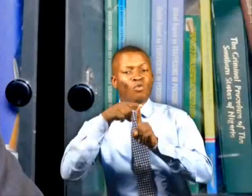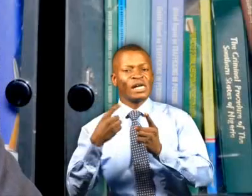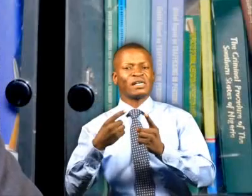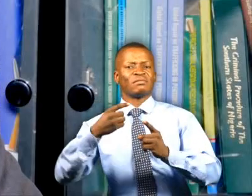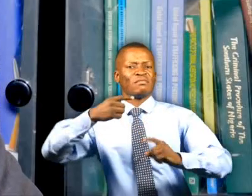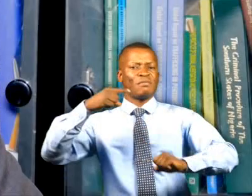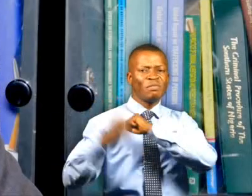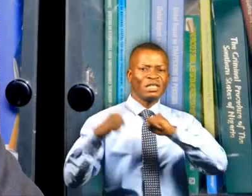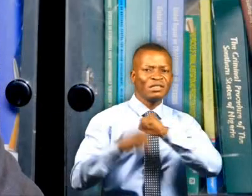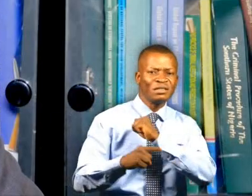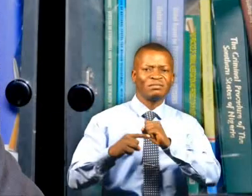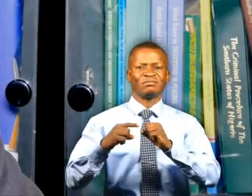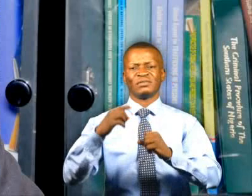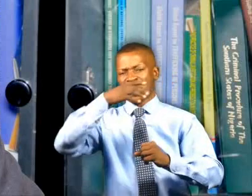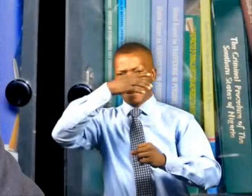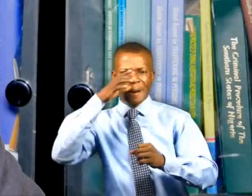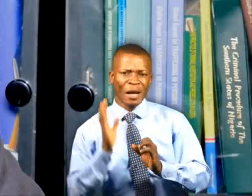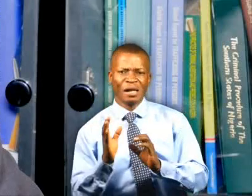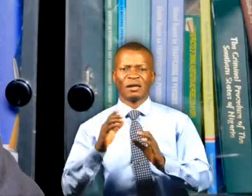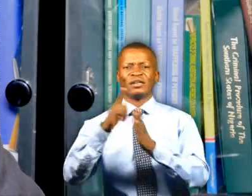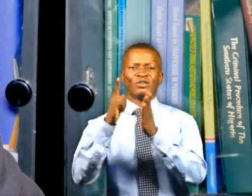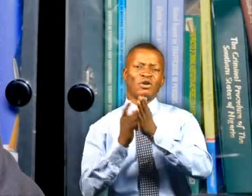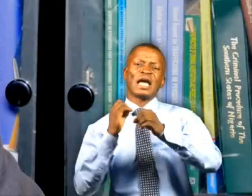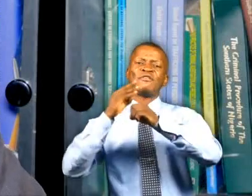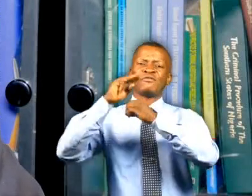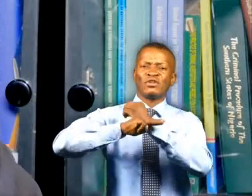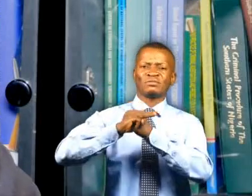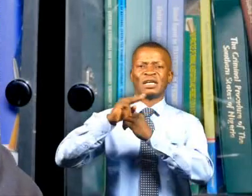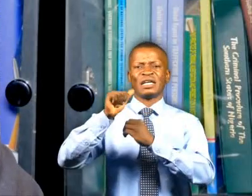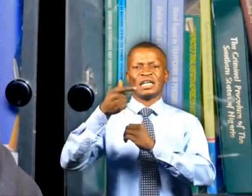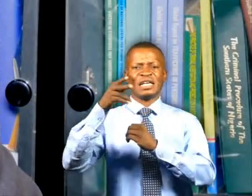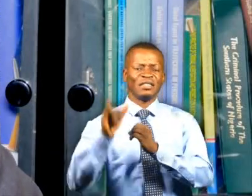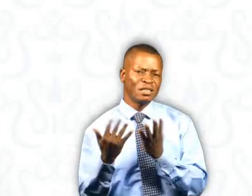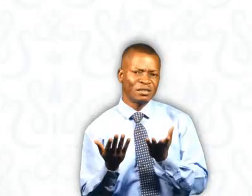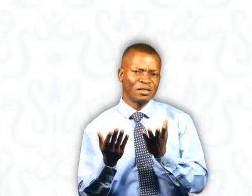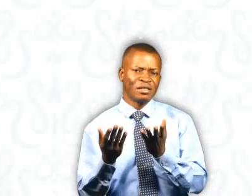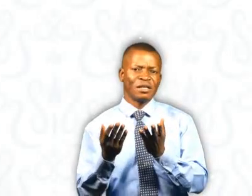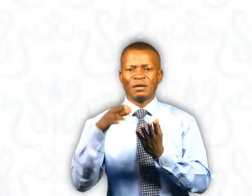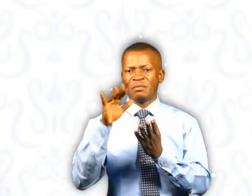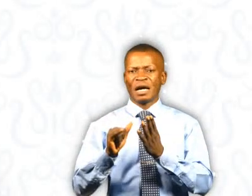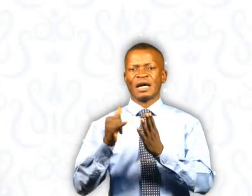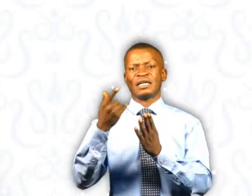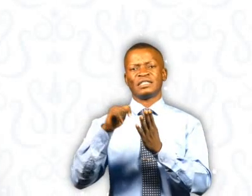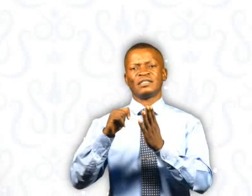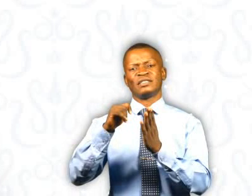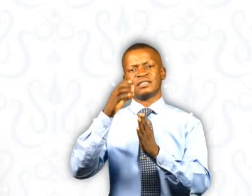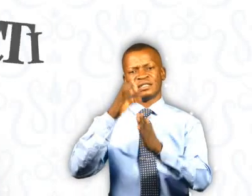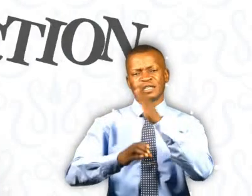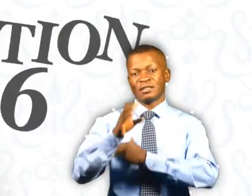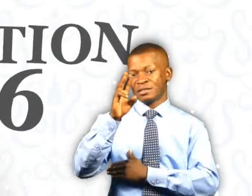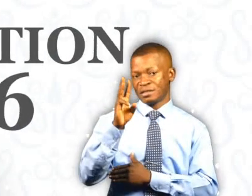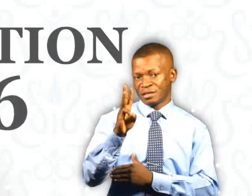We are a multidisciplinary and crime-fighting law enforcement agencies. Well, by